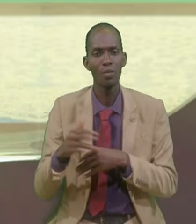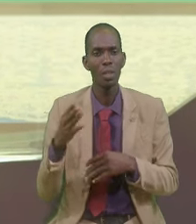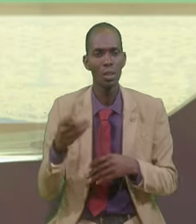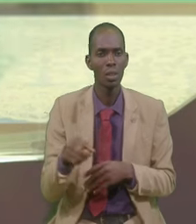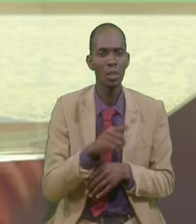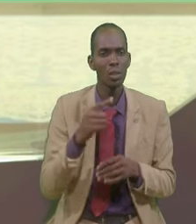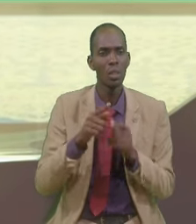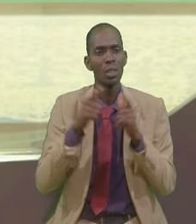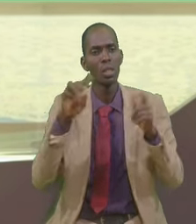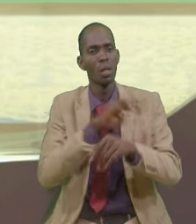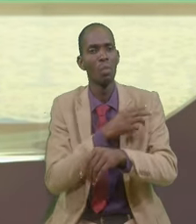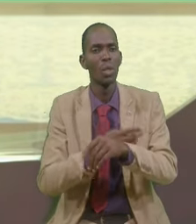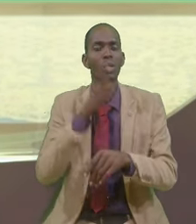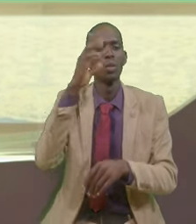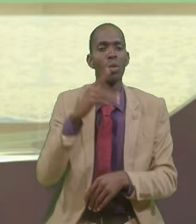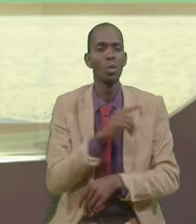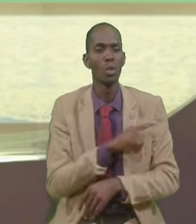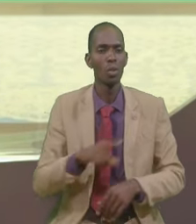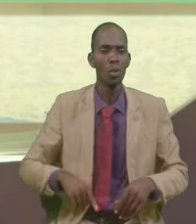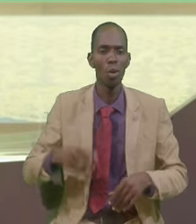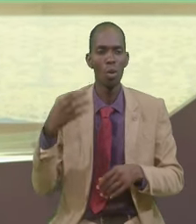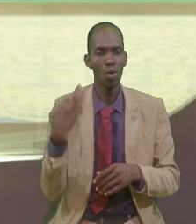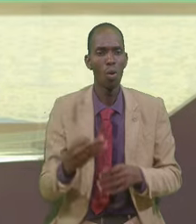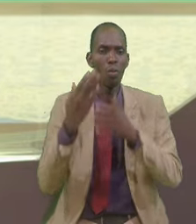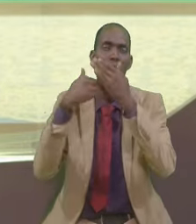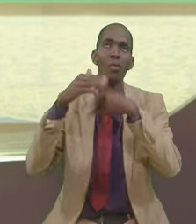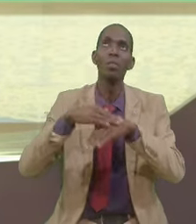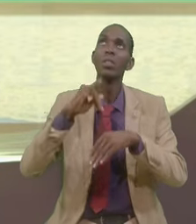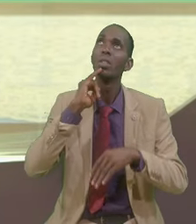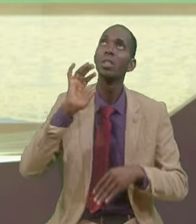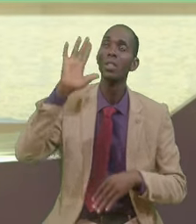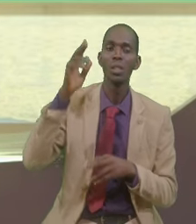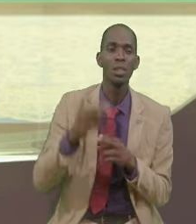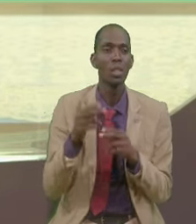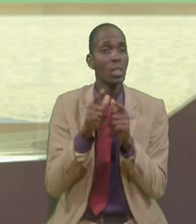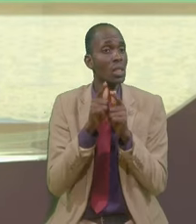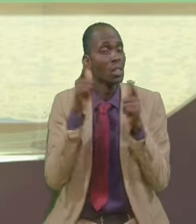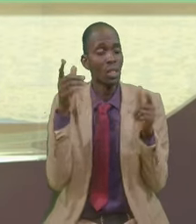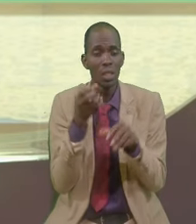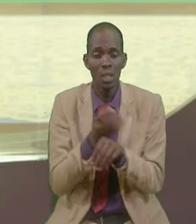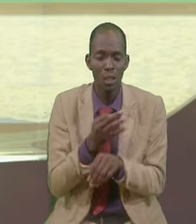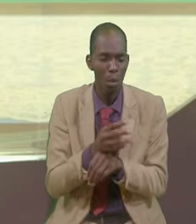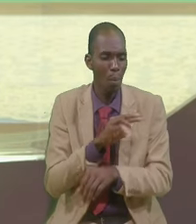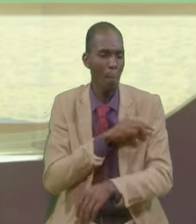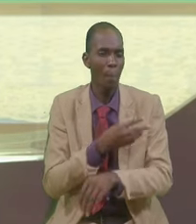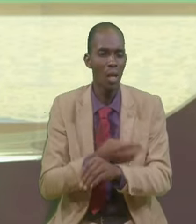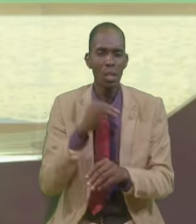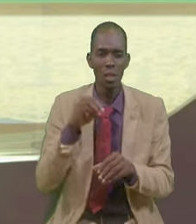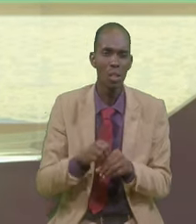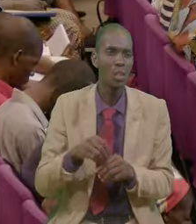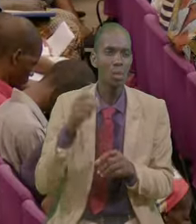of hosts, is his name, great in counsel, mighty in war. For